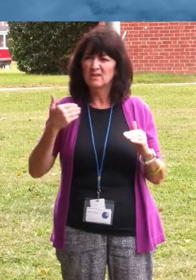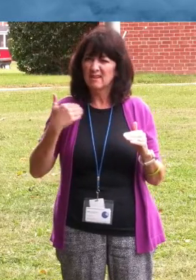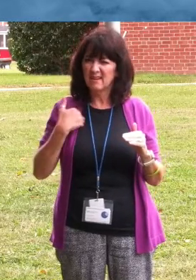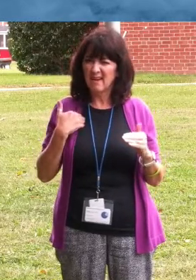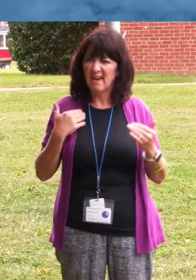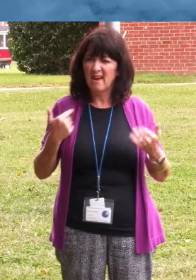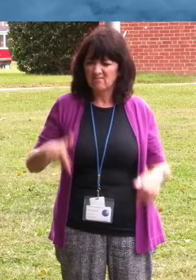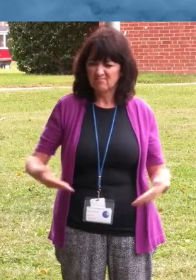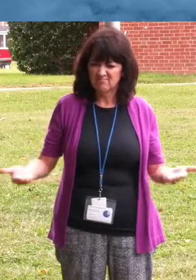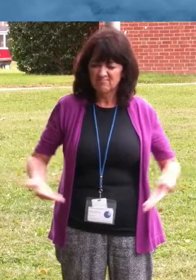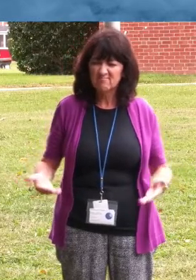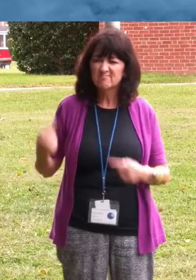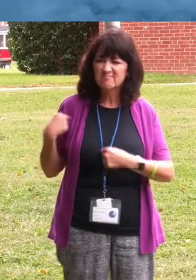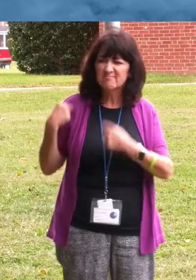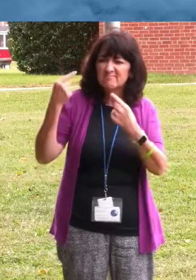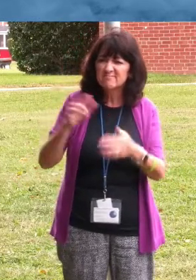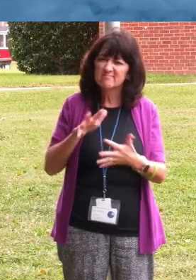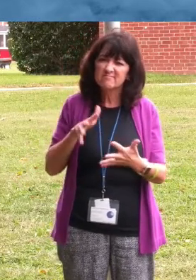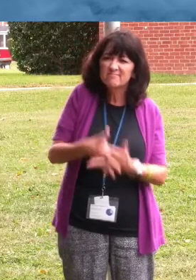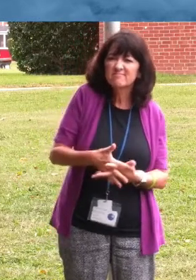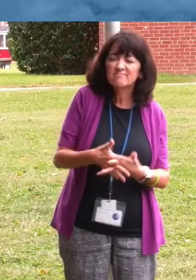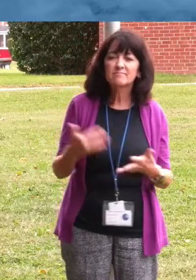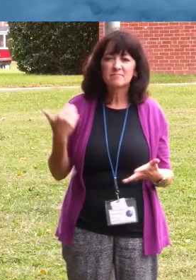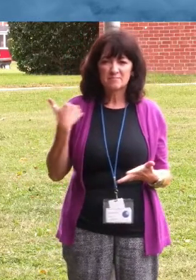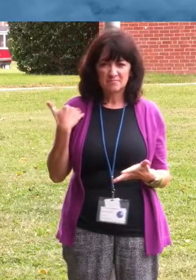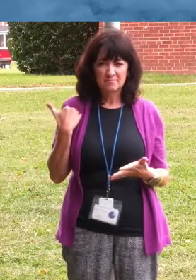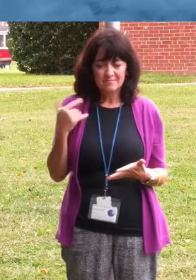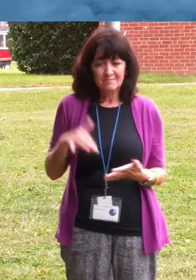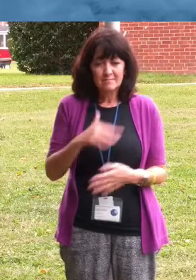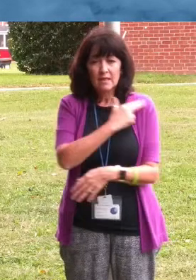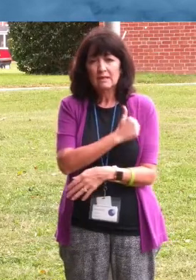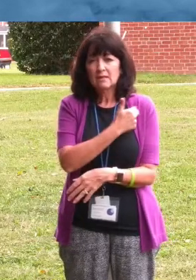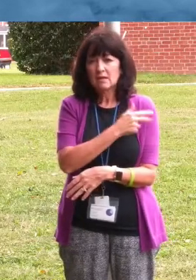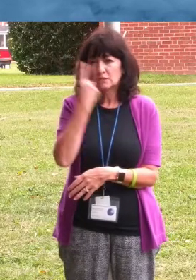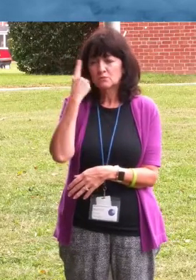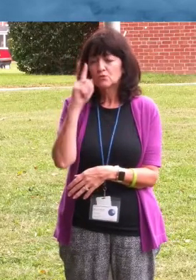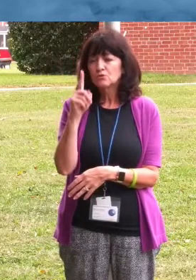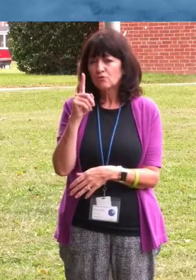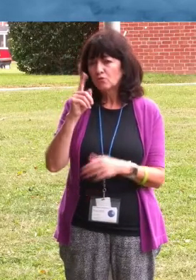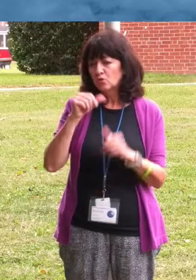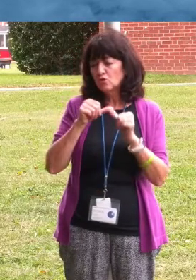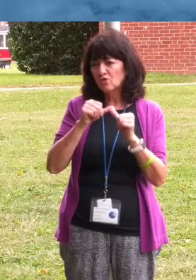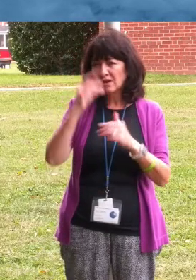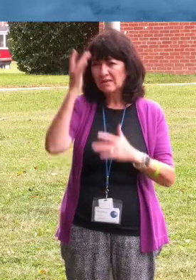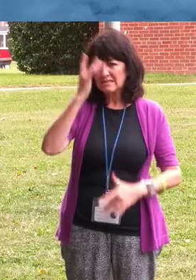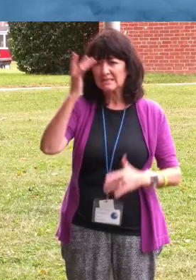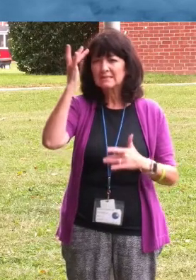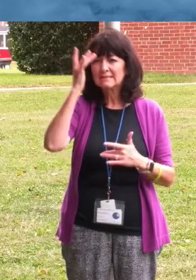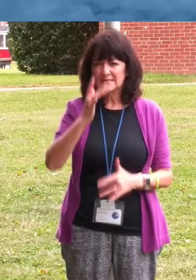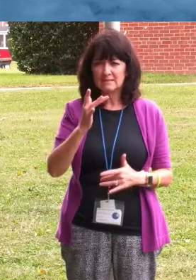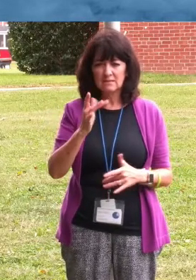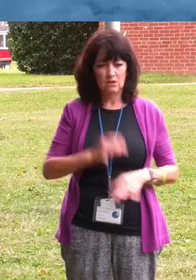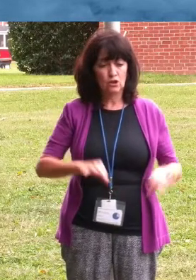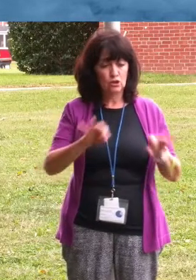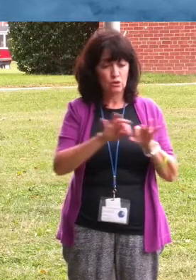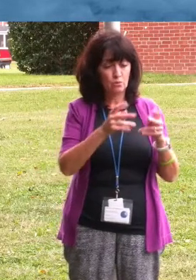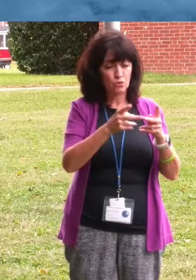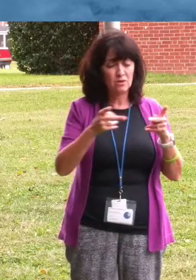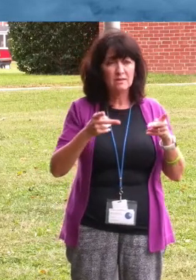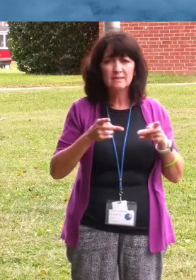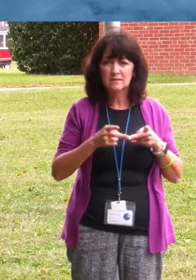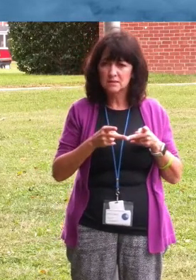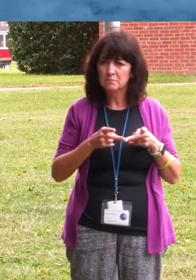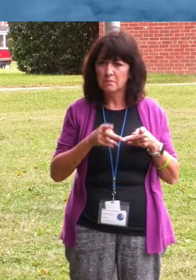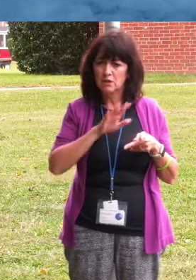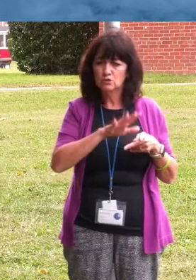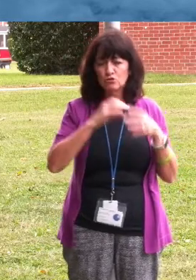of the residents and the workers at Hospital for the Chronically Ill, is really unparalleled. And many of you, maybe some of those who weren't here, I